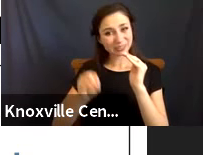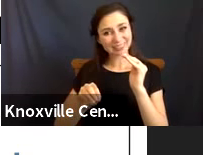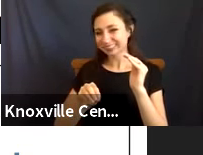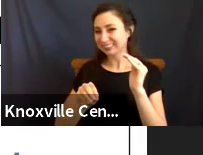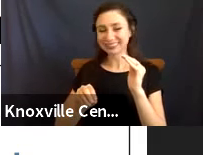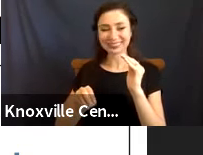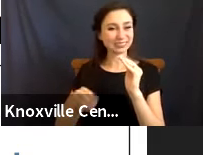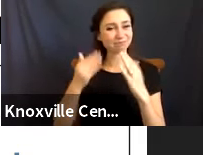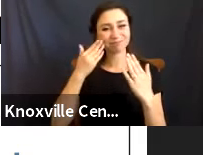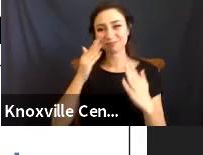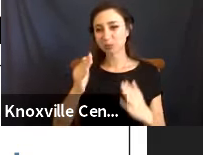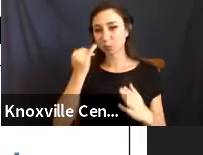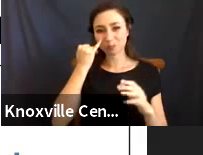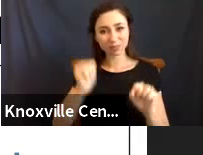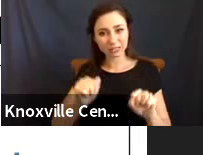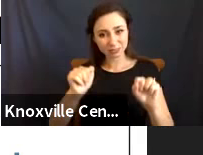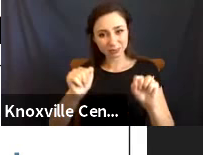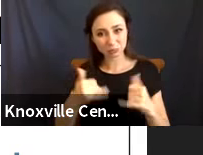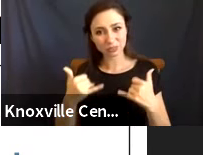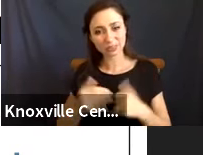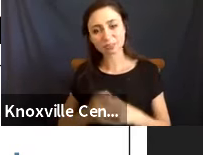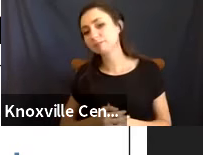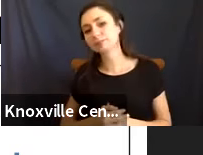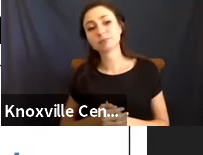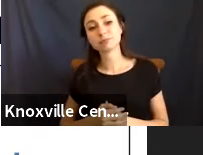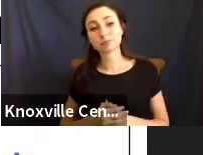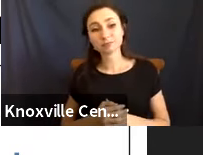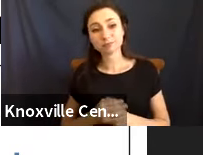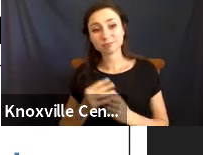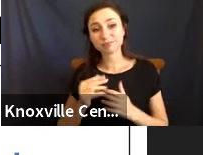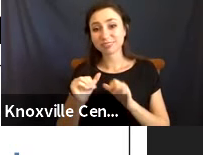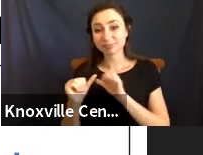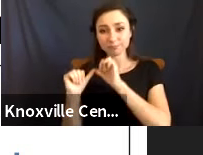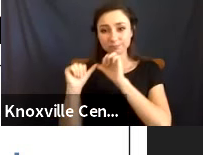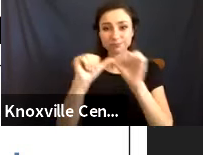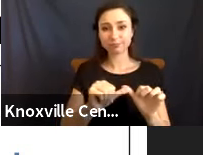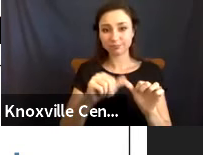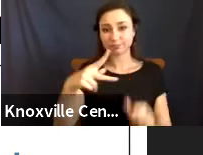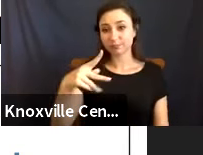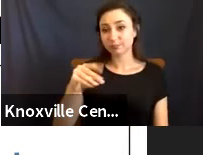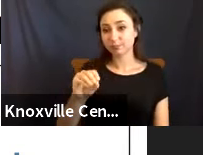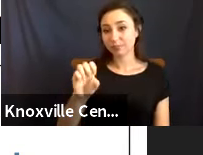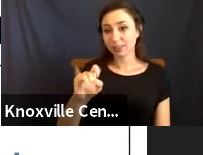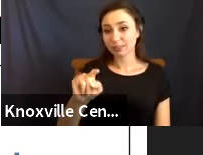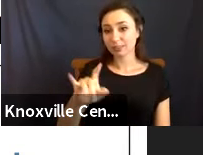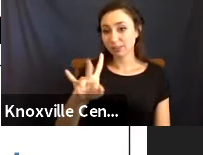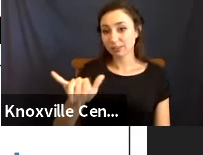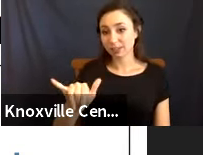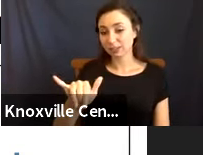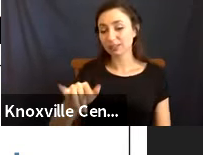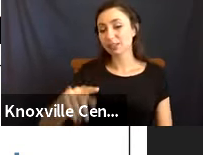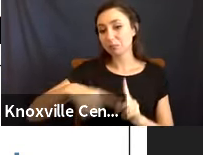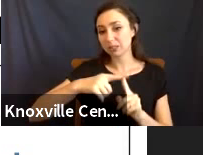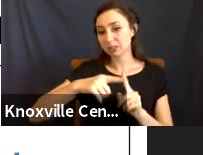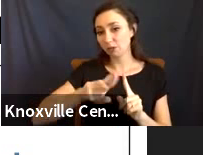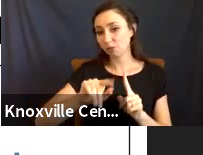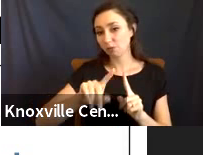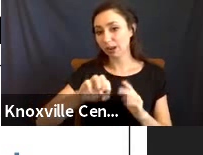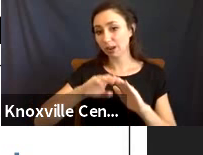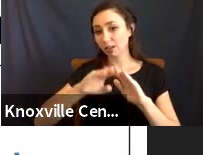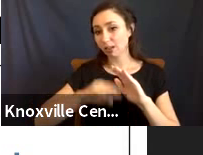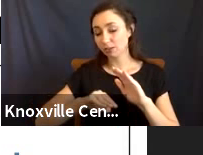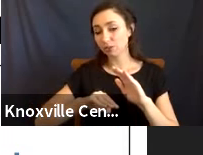ask. But to try to maintain positivity rate under 5% for a period of time,